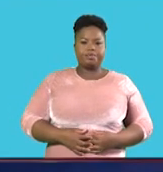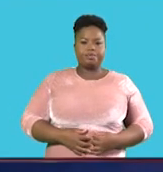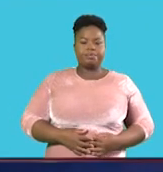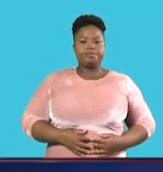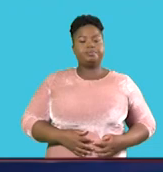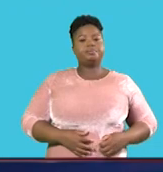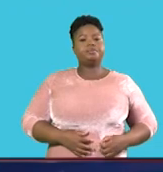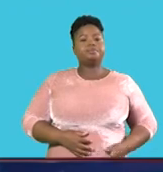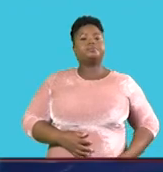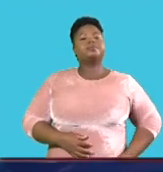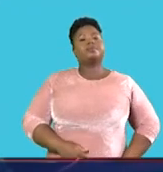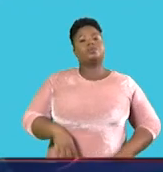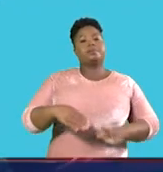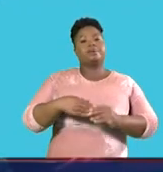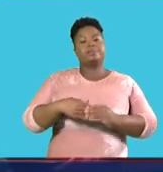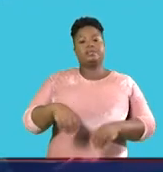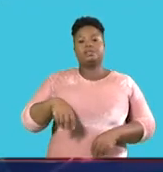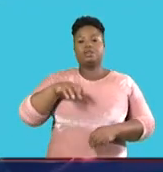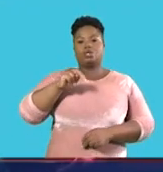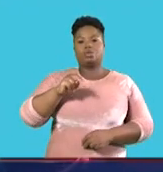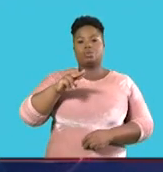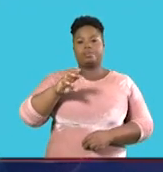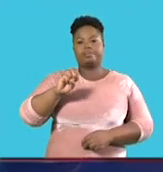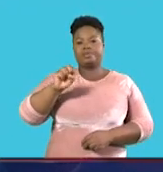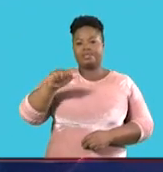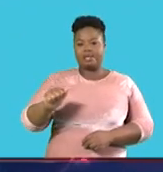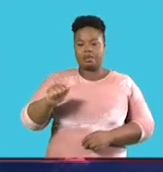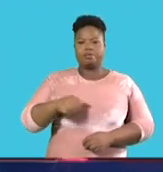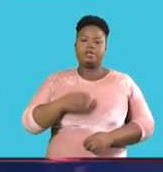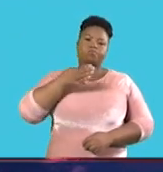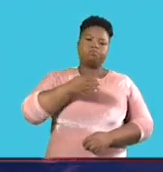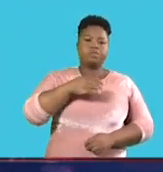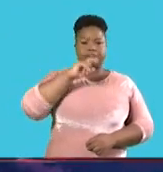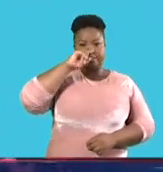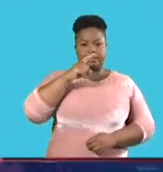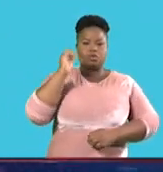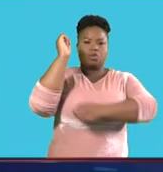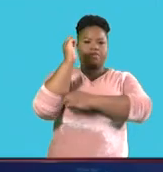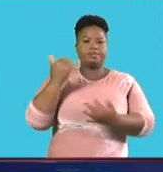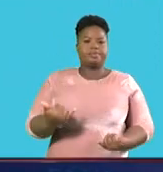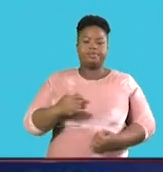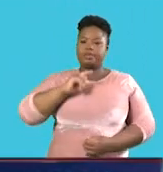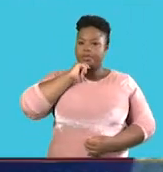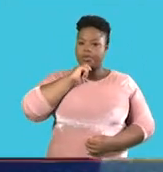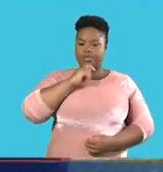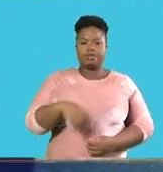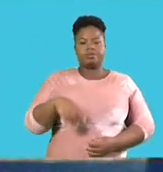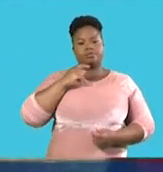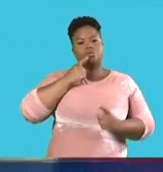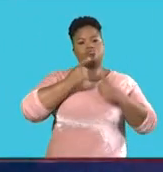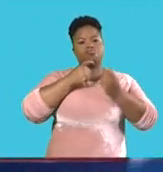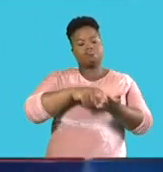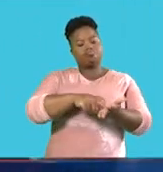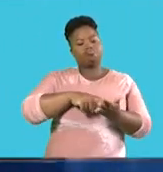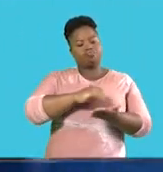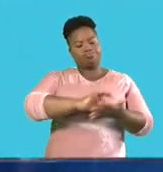Members of the National Union of Metalworkers of South Africa took to Putco's Sandton offices earlier today to hand over its memorandum of